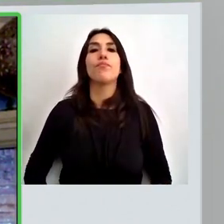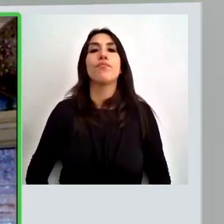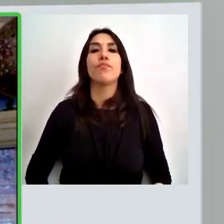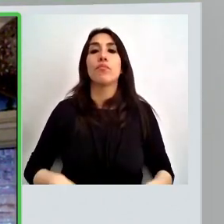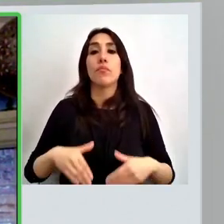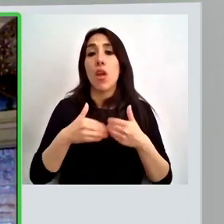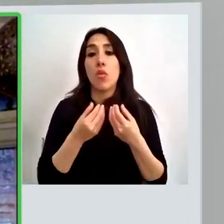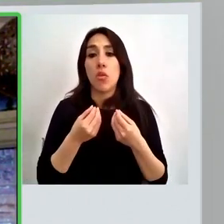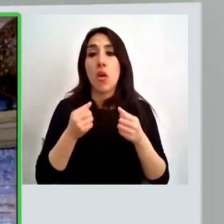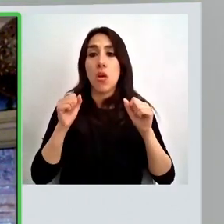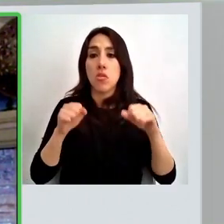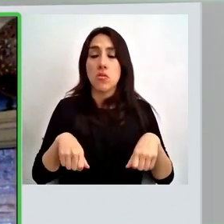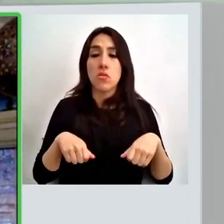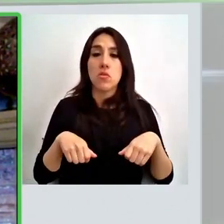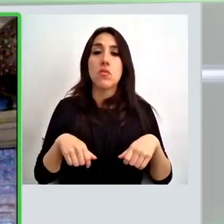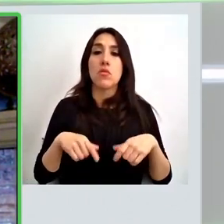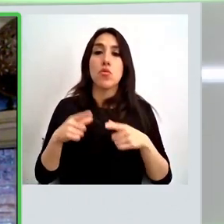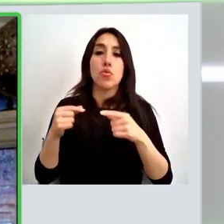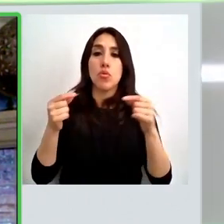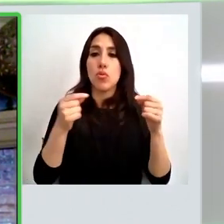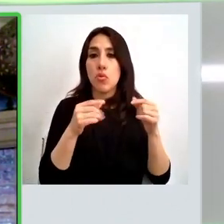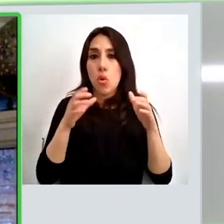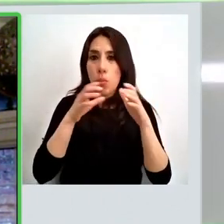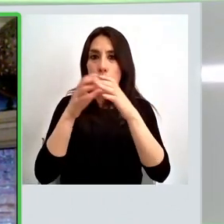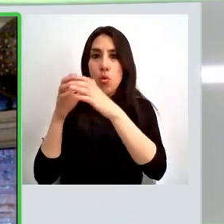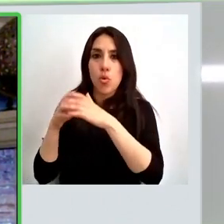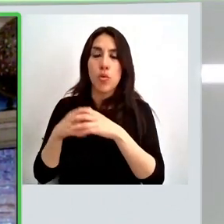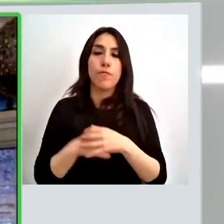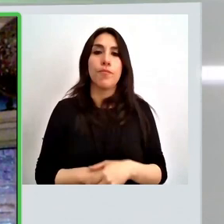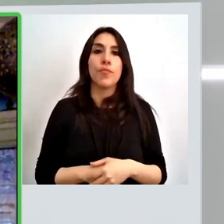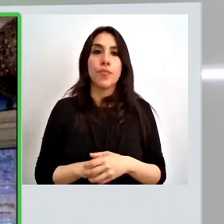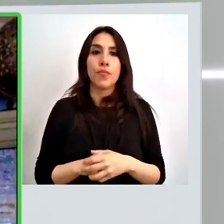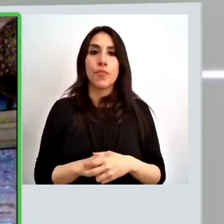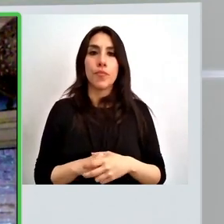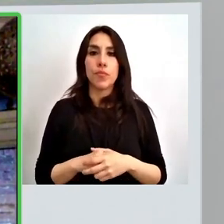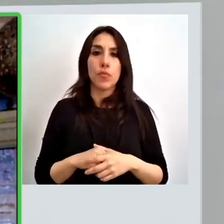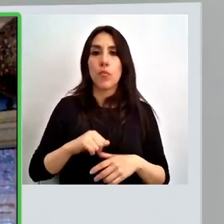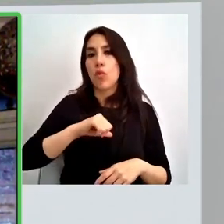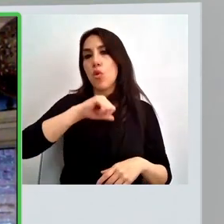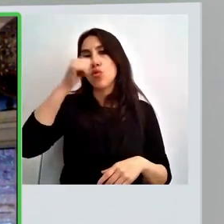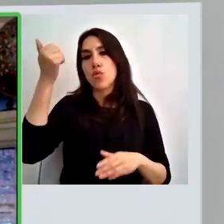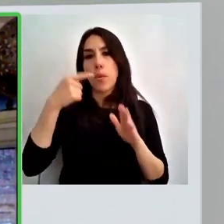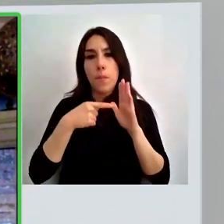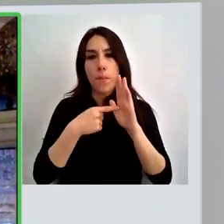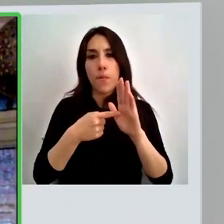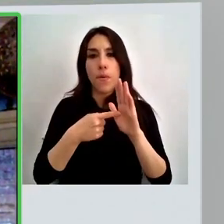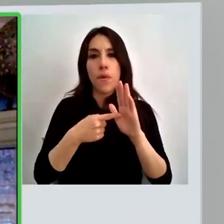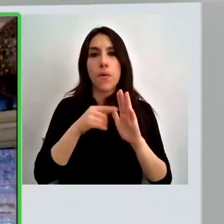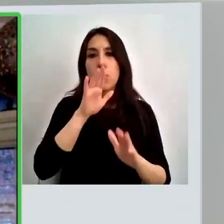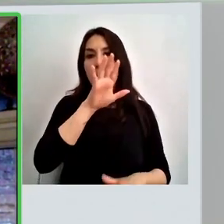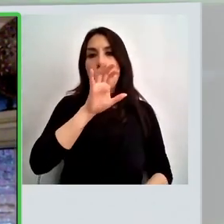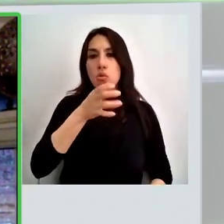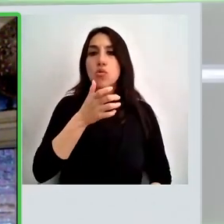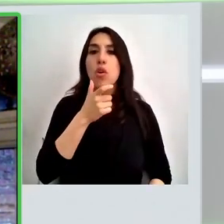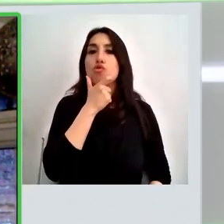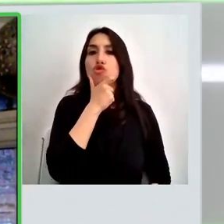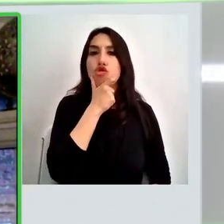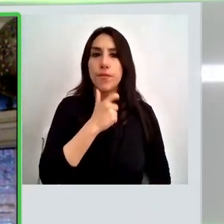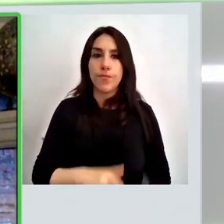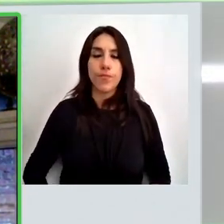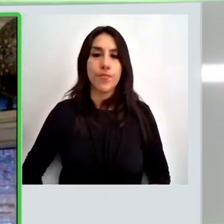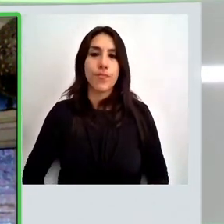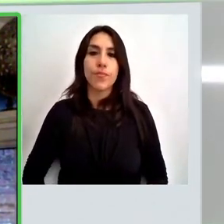another example in the United Kingdom, now most government departments will have an employee resource